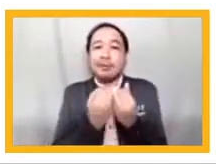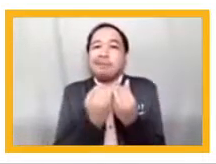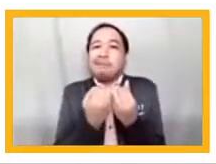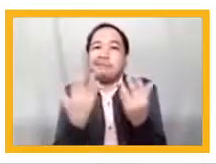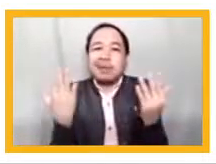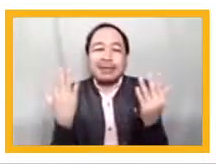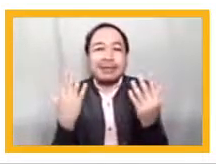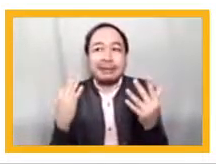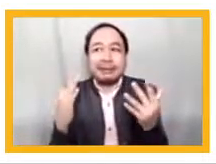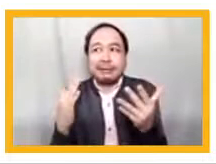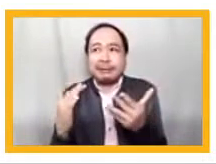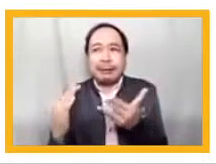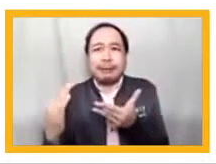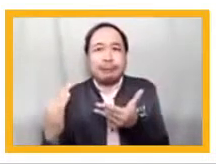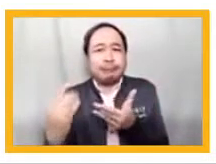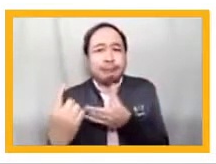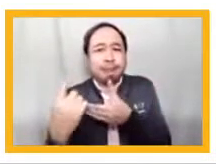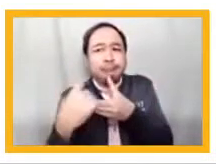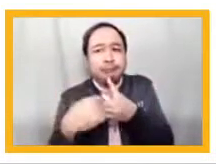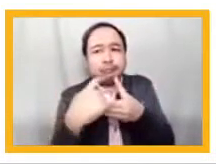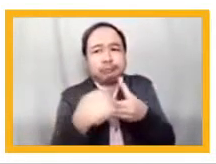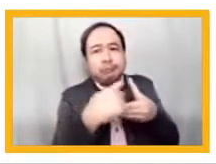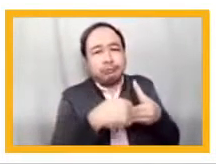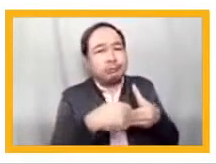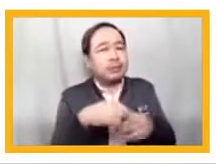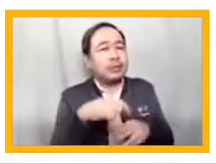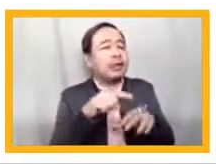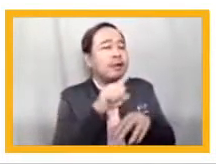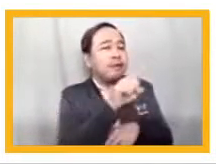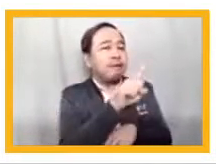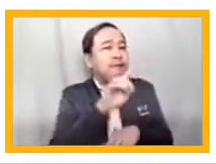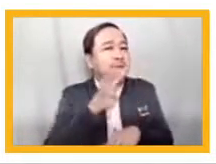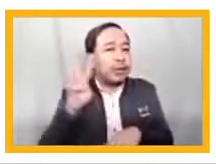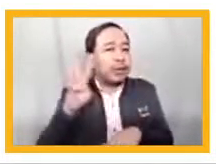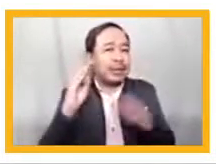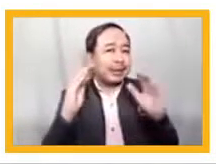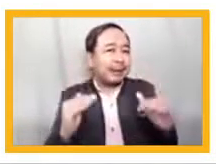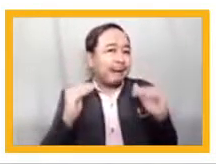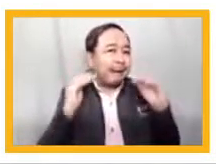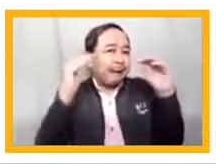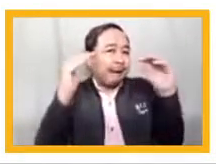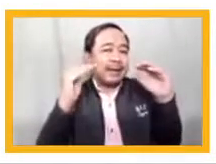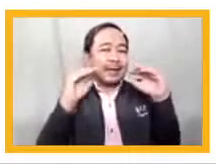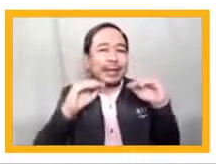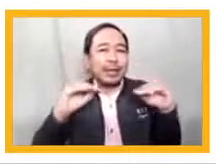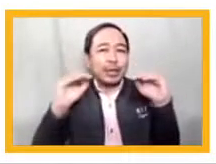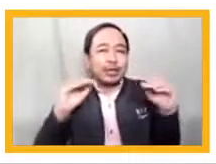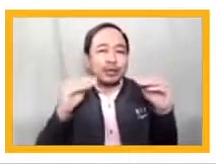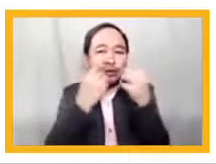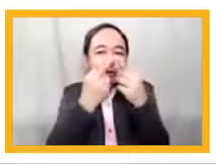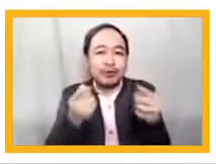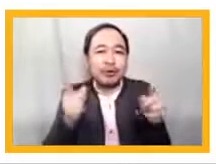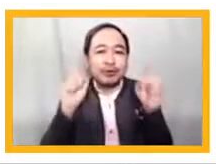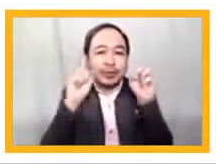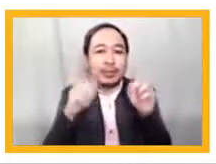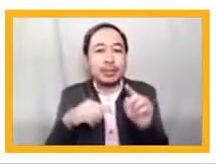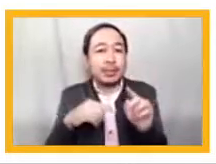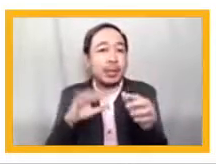already, 14 higher education institutions. And then also we partner with EDX, with the